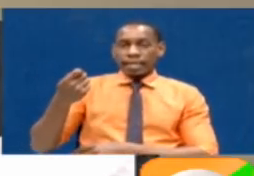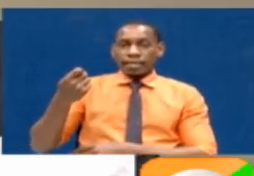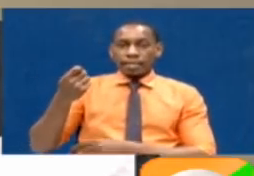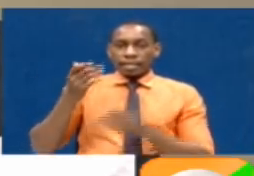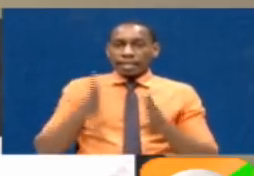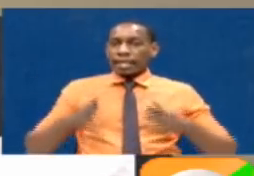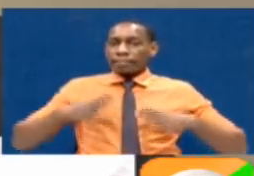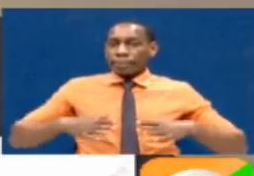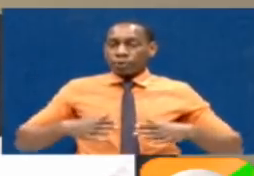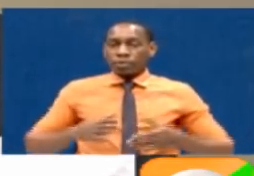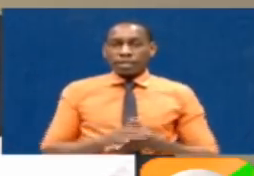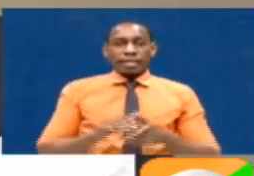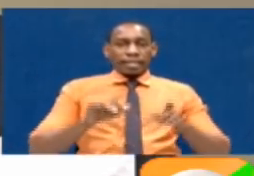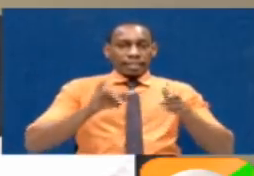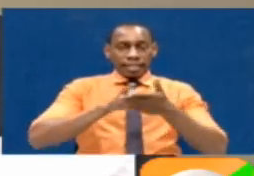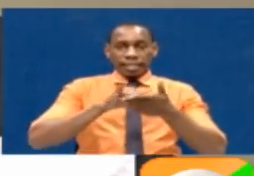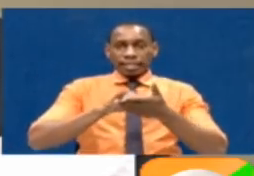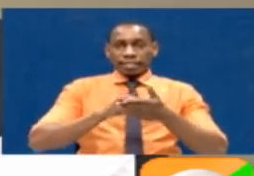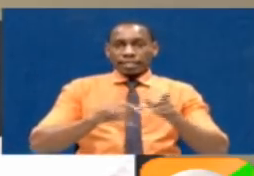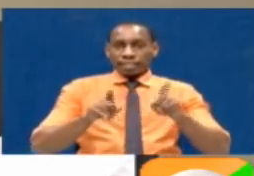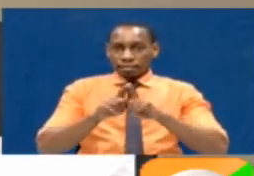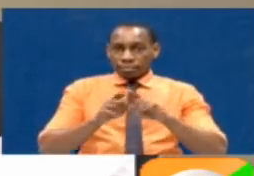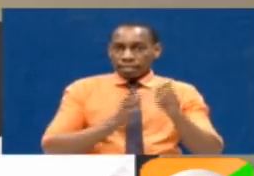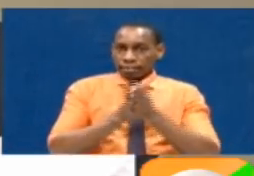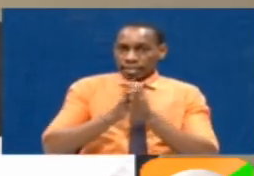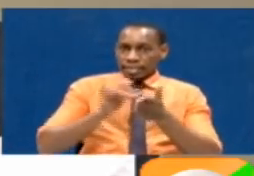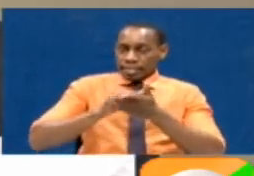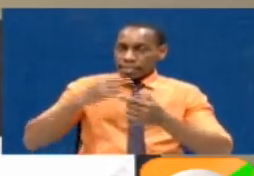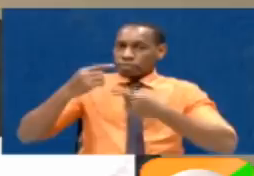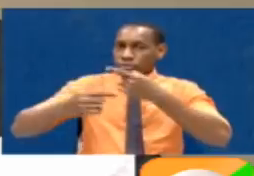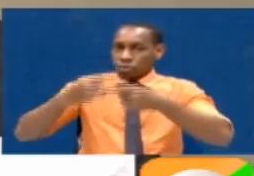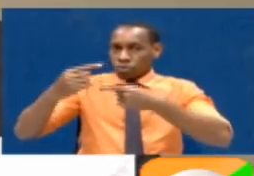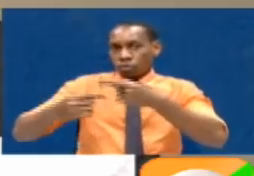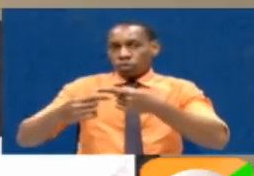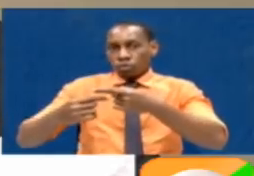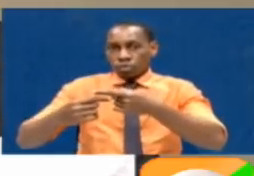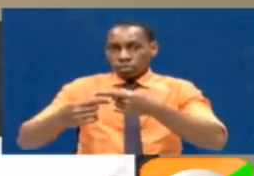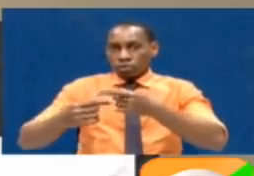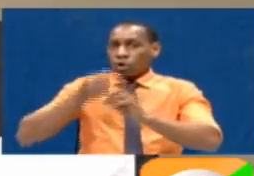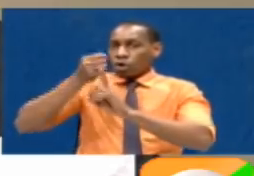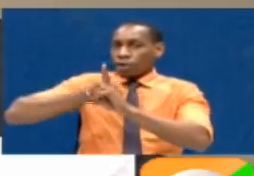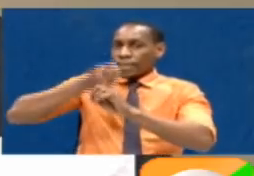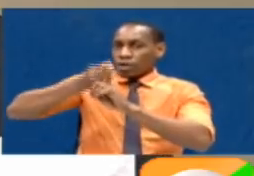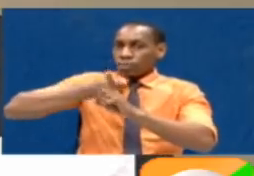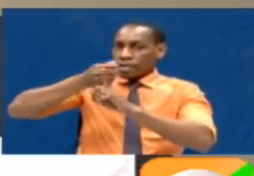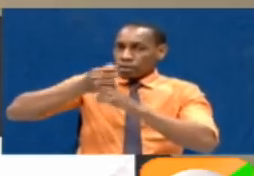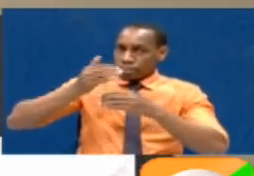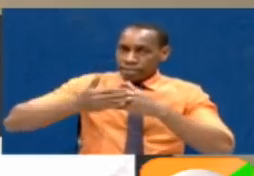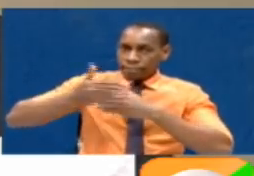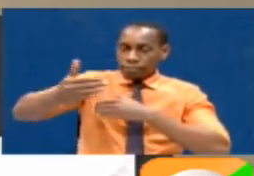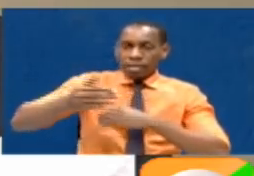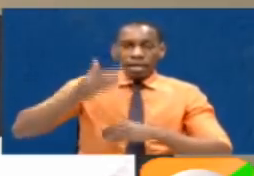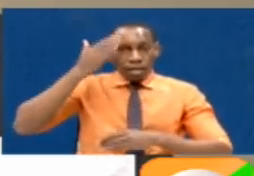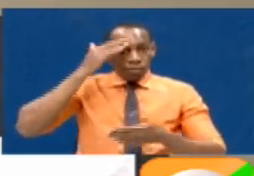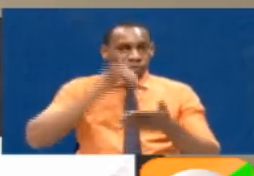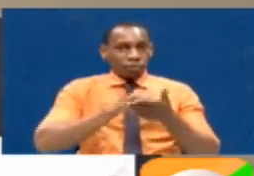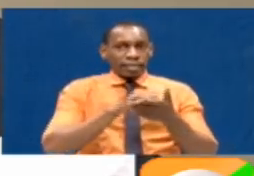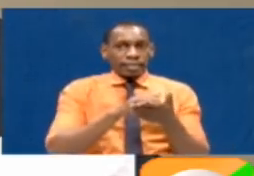the Kenyan population. That's one of the DNA that I'll continue to drive going forward. I know